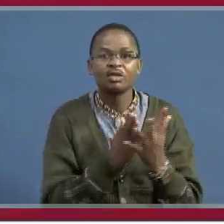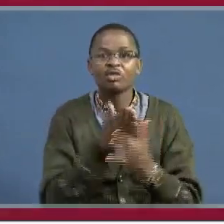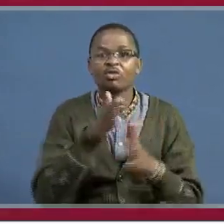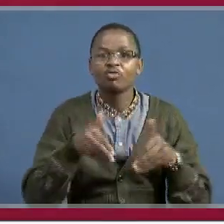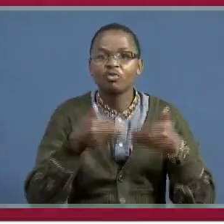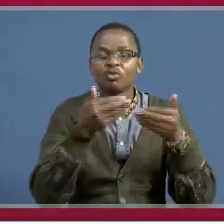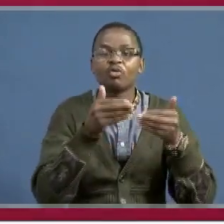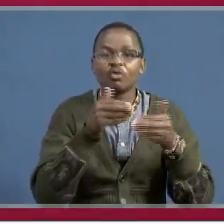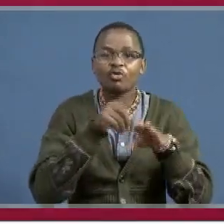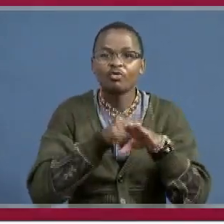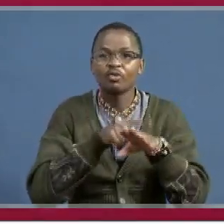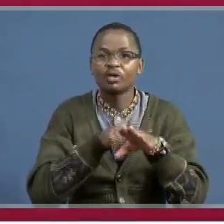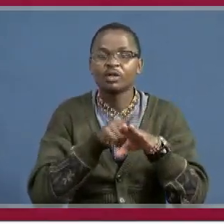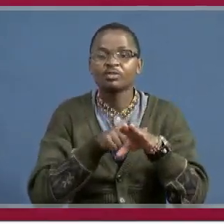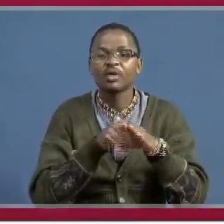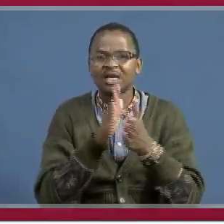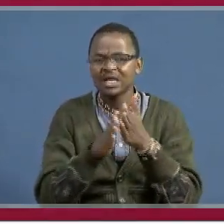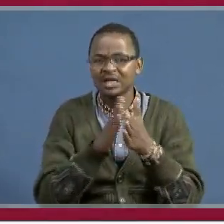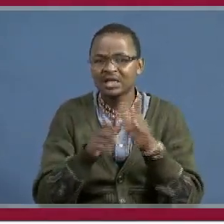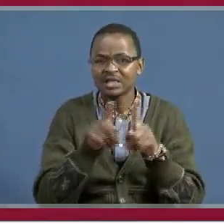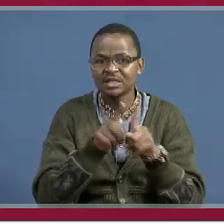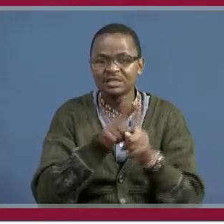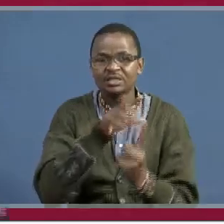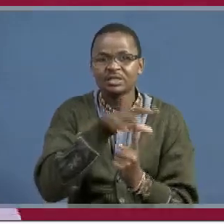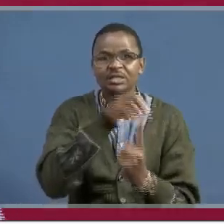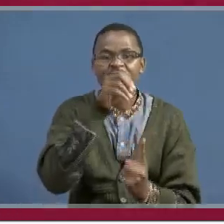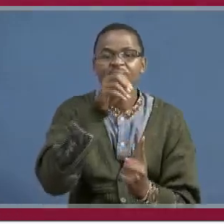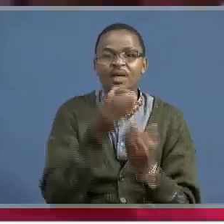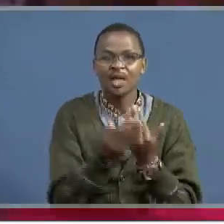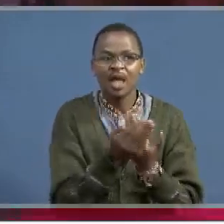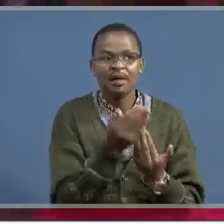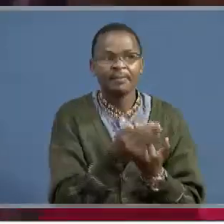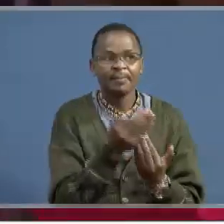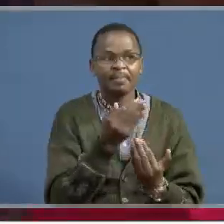provision of timely emergency and specialized care. Yes.